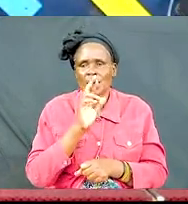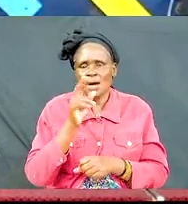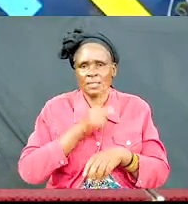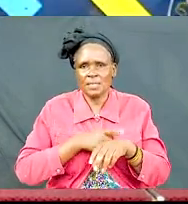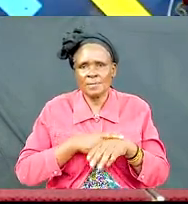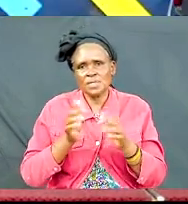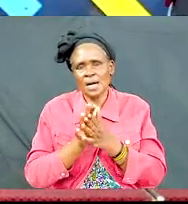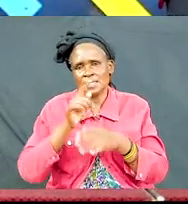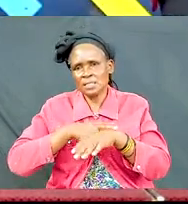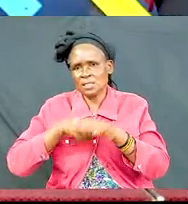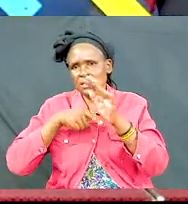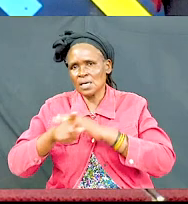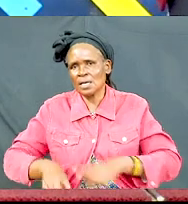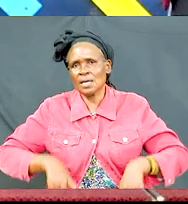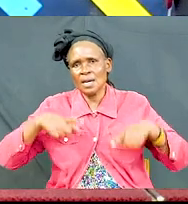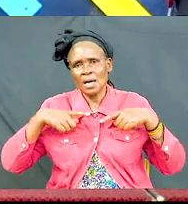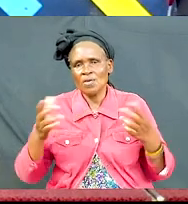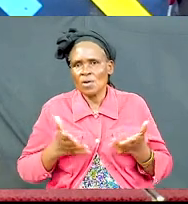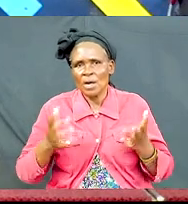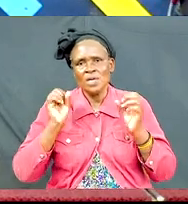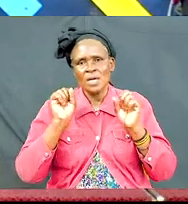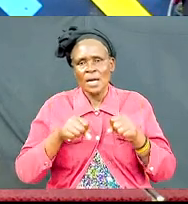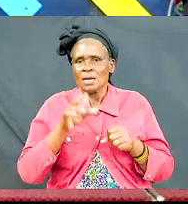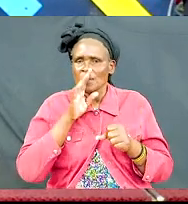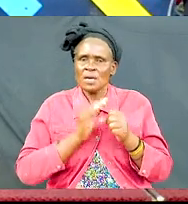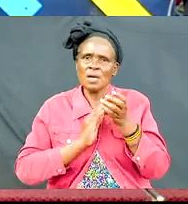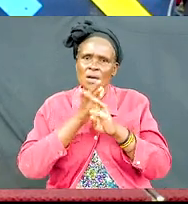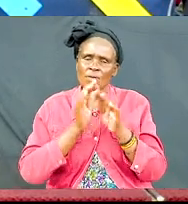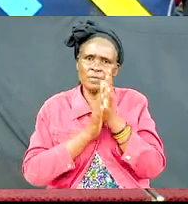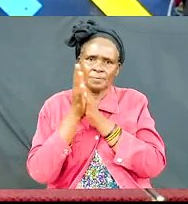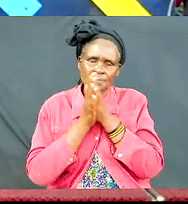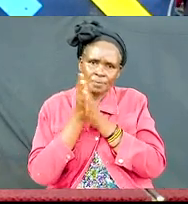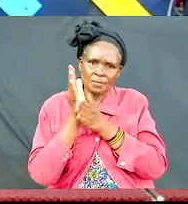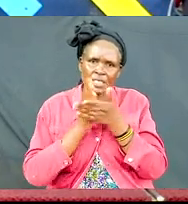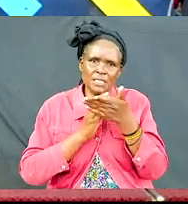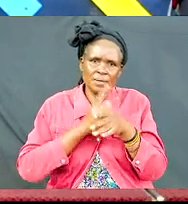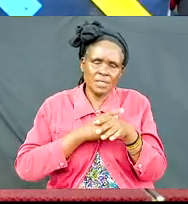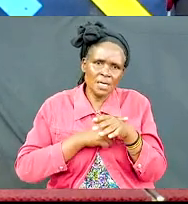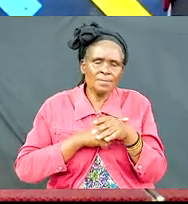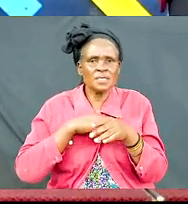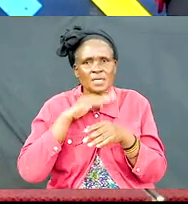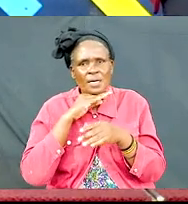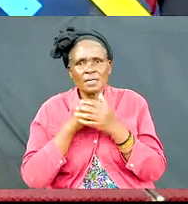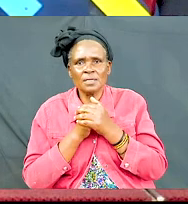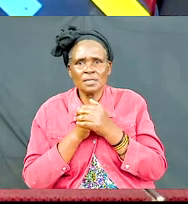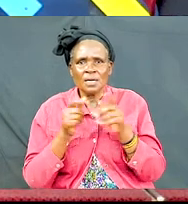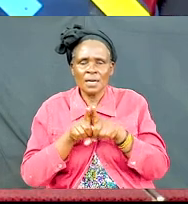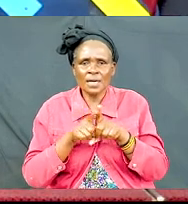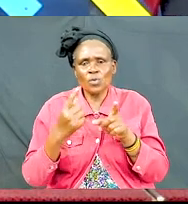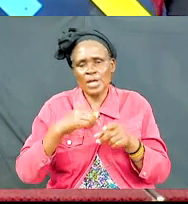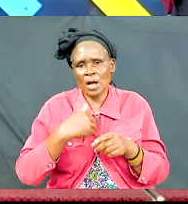are times and seasons in life when we can be overwhelmed. Sometimes death, like we have